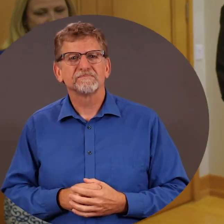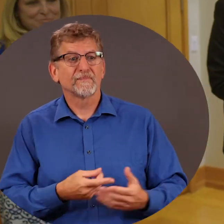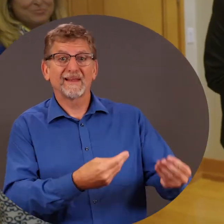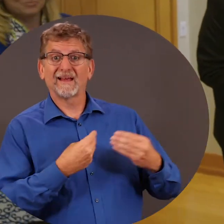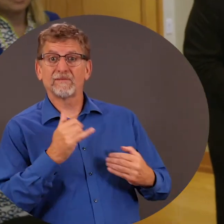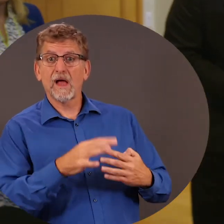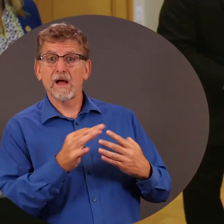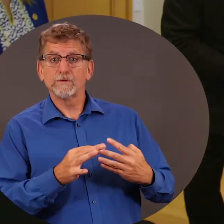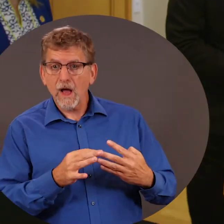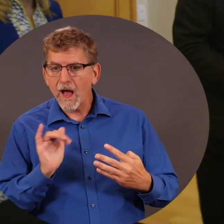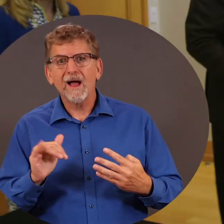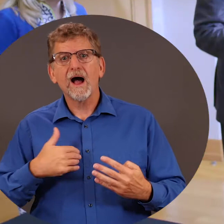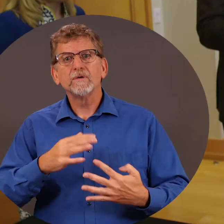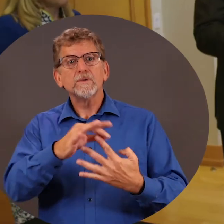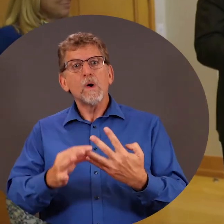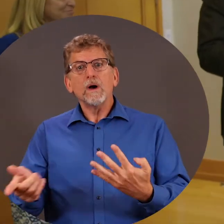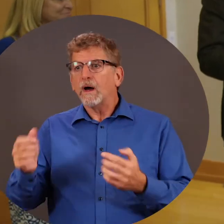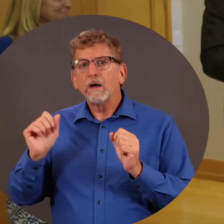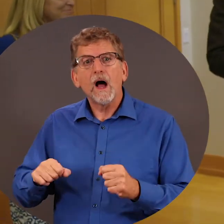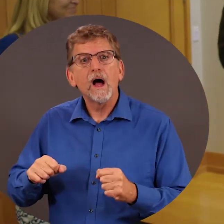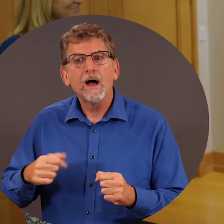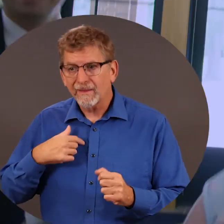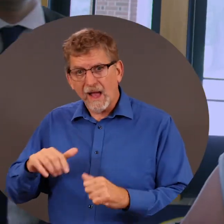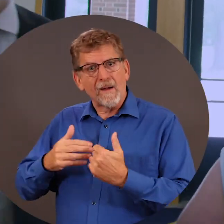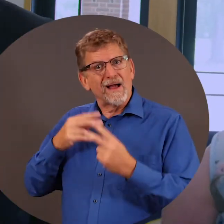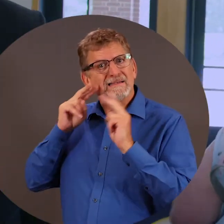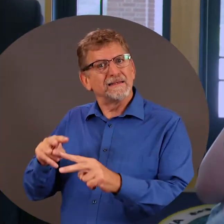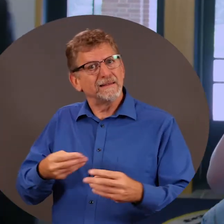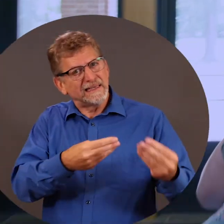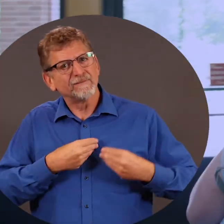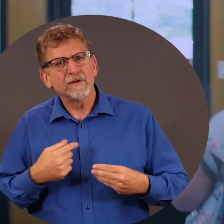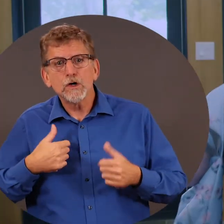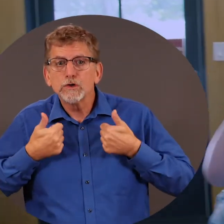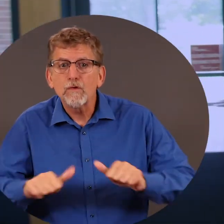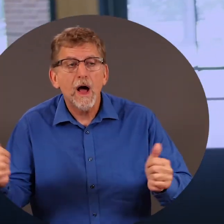tried everything in my power I could. Just to watch her,